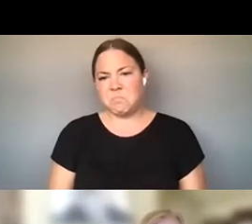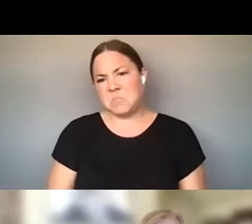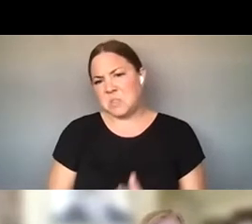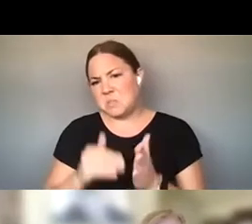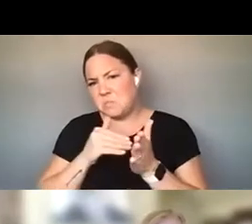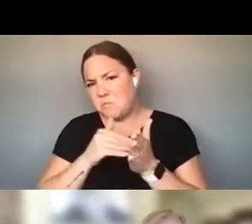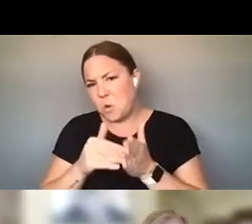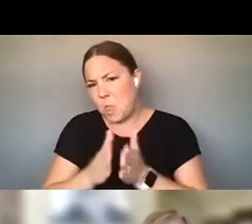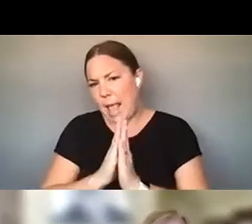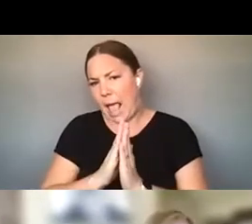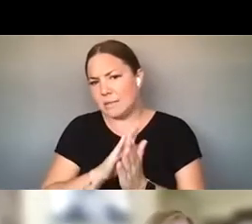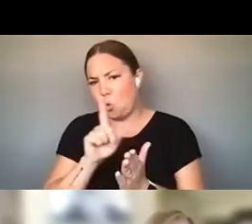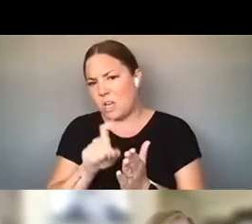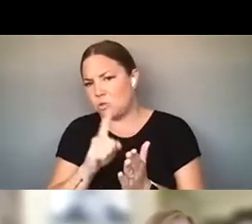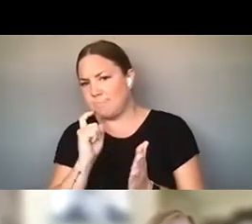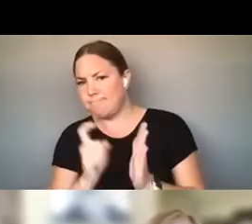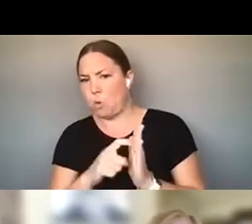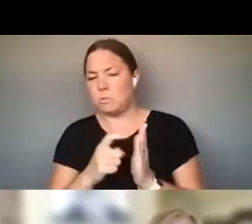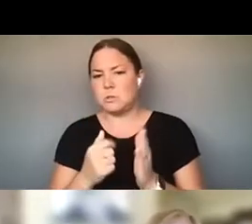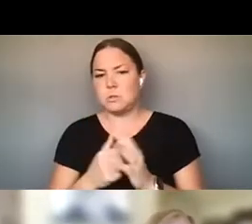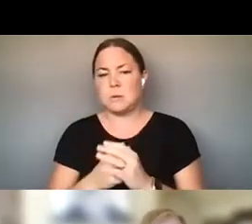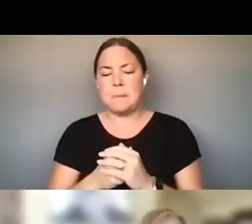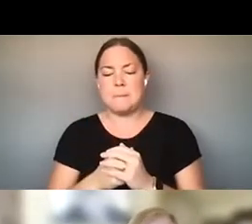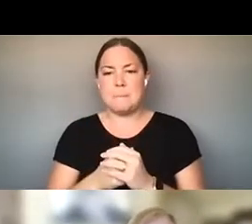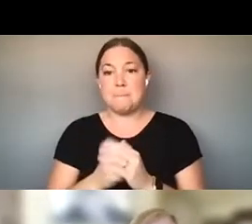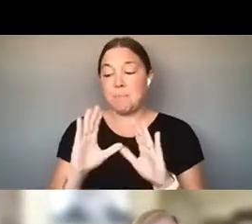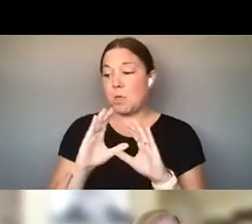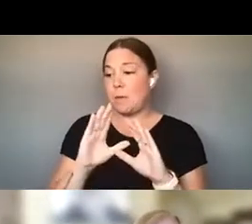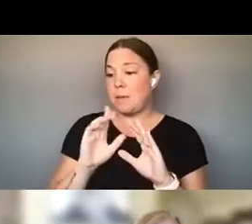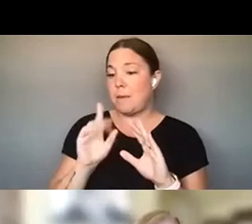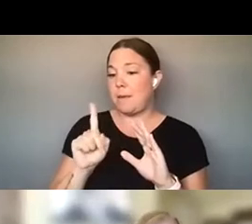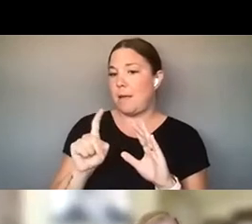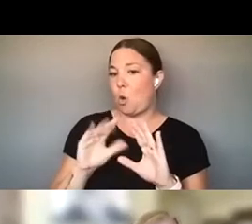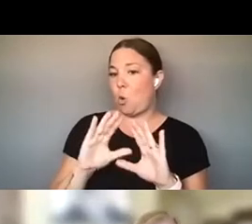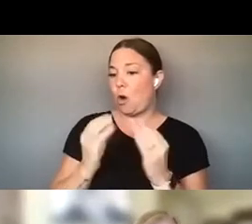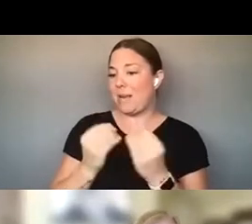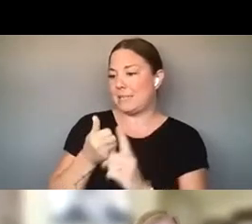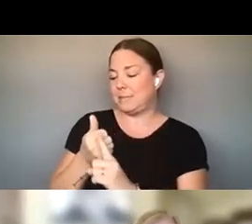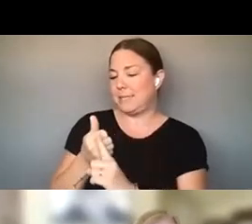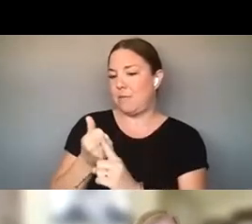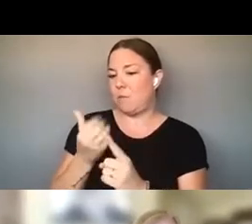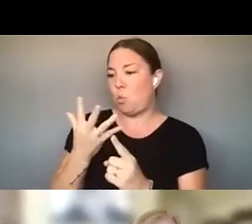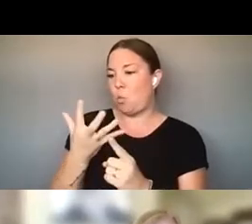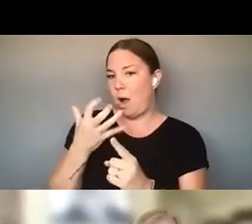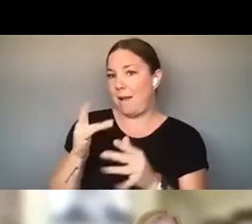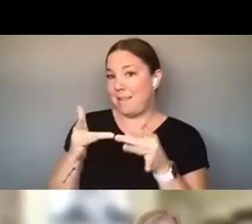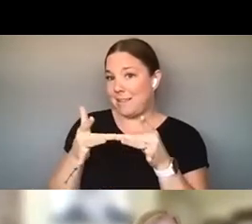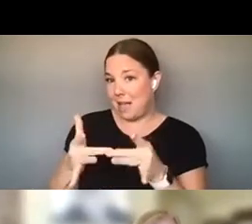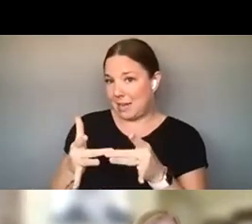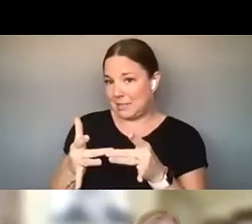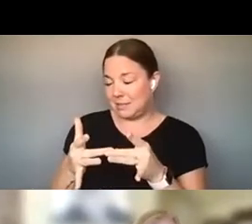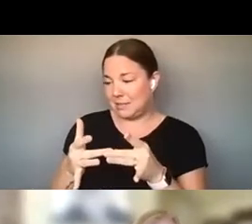here is organizations who are looking for guidance on